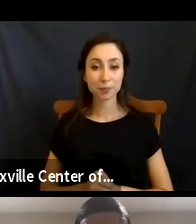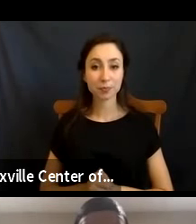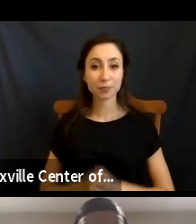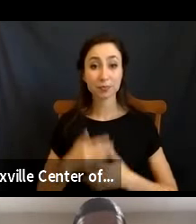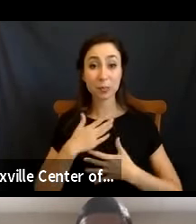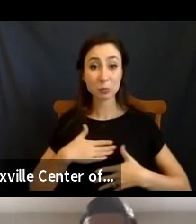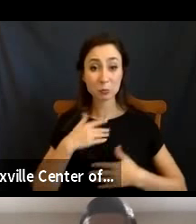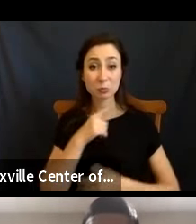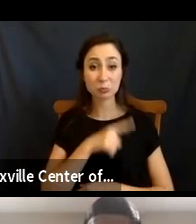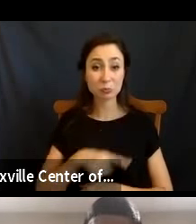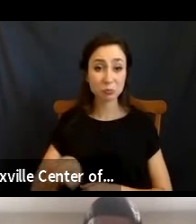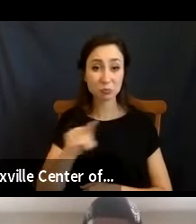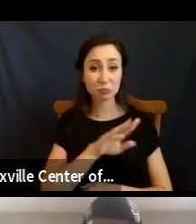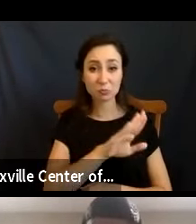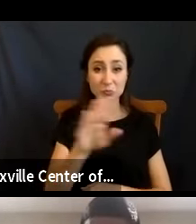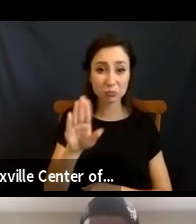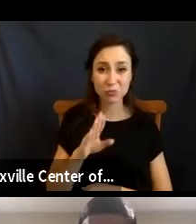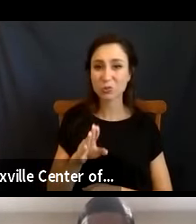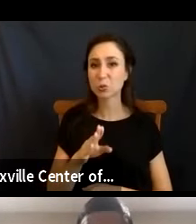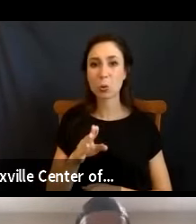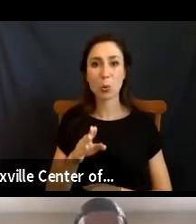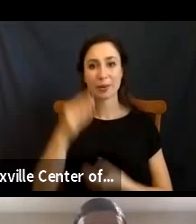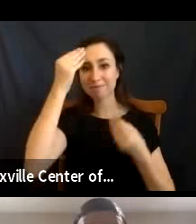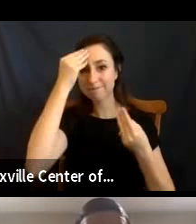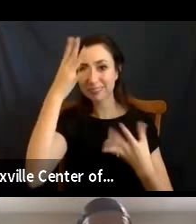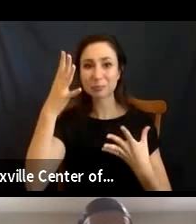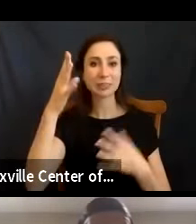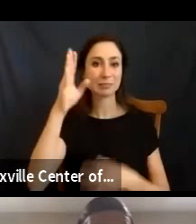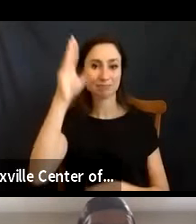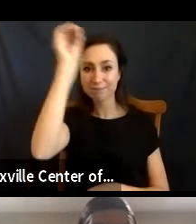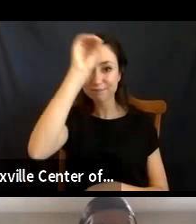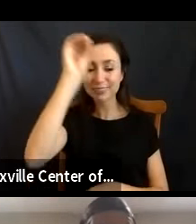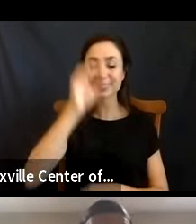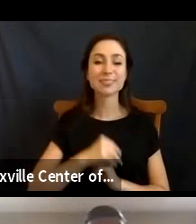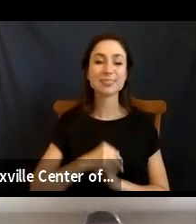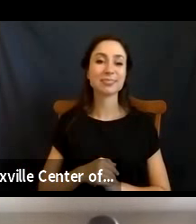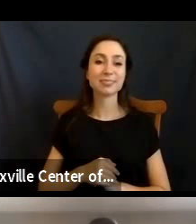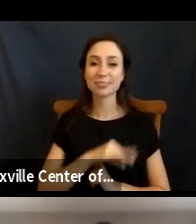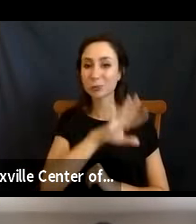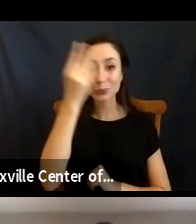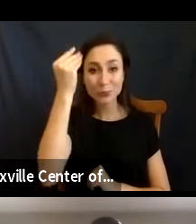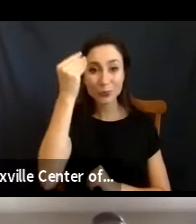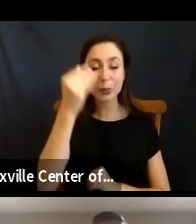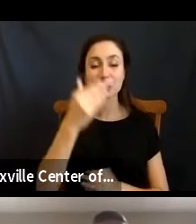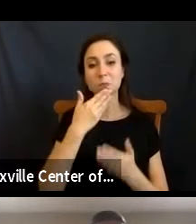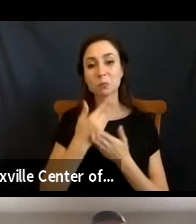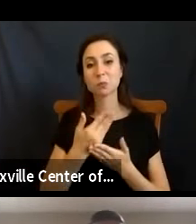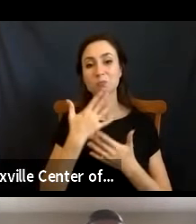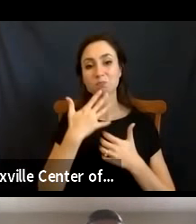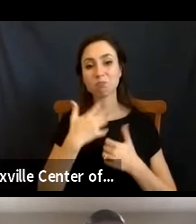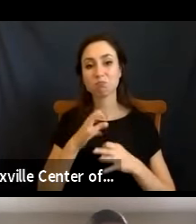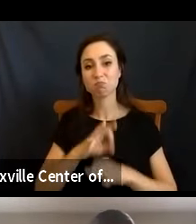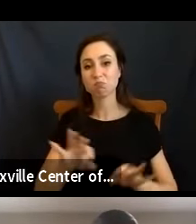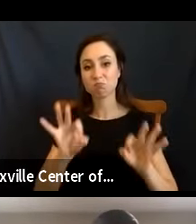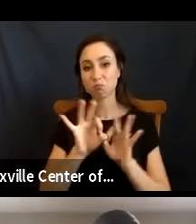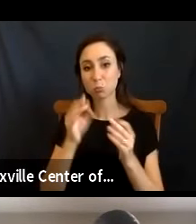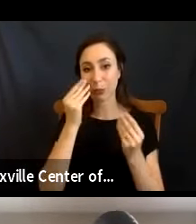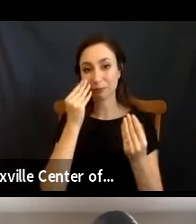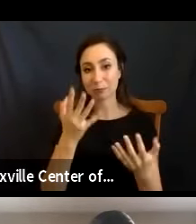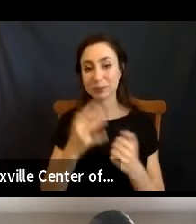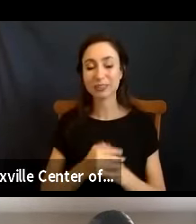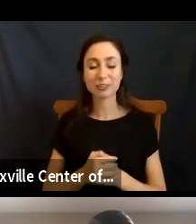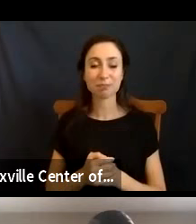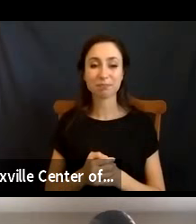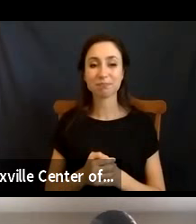Appreciate everybody's input on that. I think that was, very valuable information, and hopefully springboard for even more concrete information.